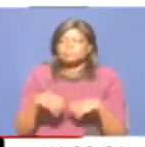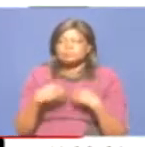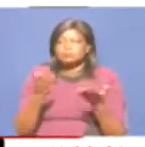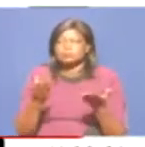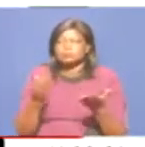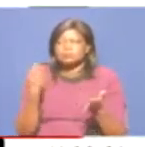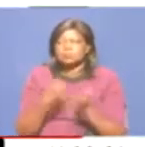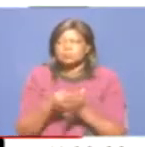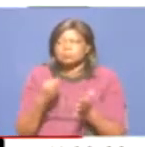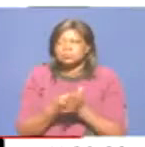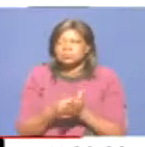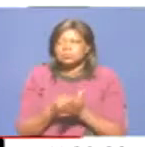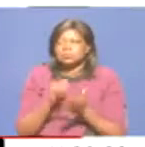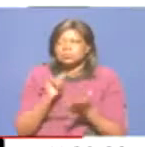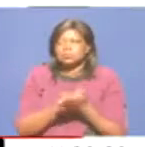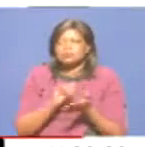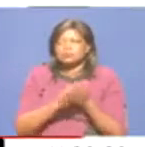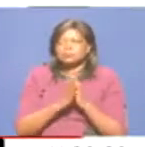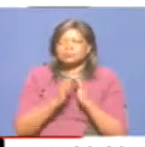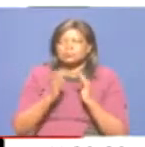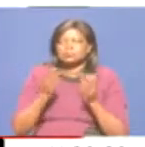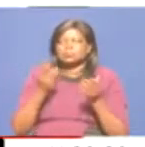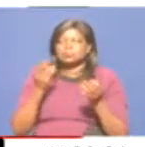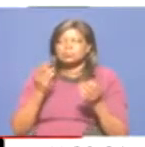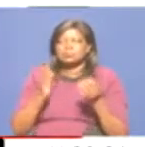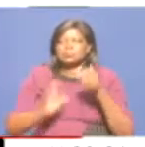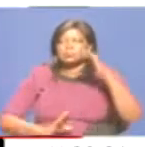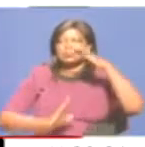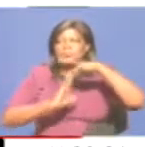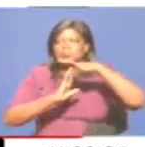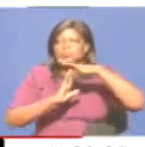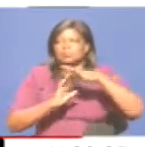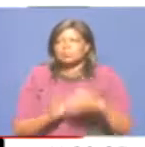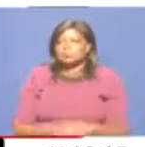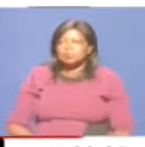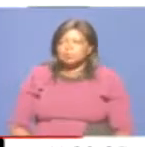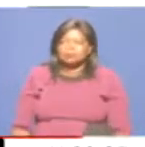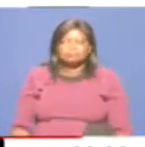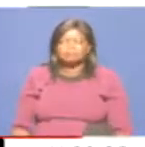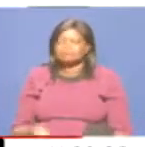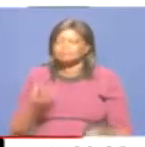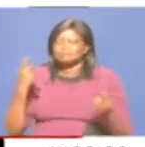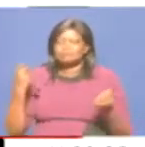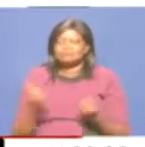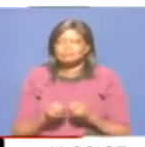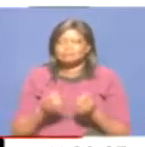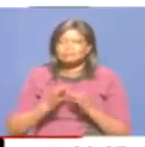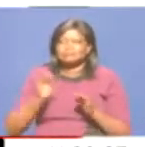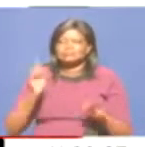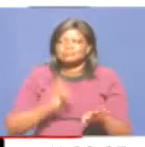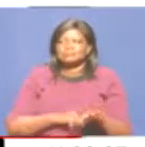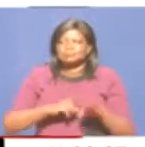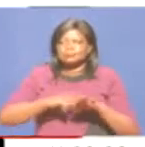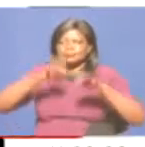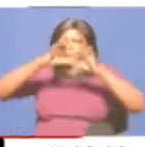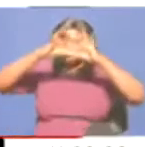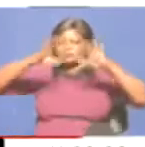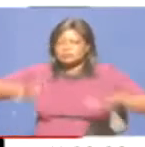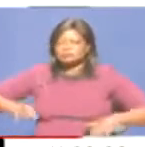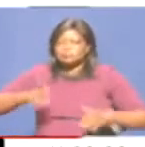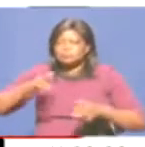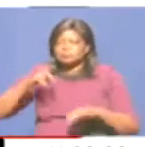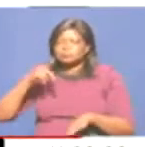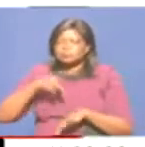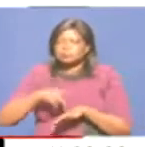money so that they become at the top. That has been there all along. Devolution was a principle